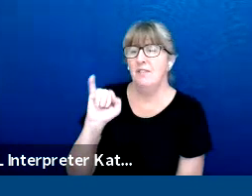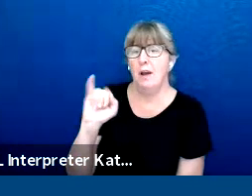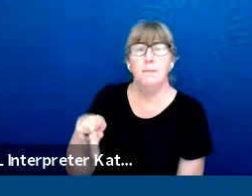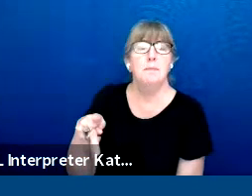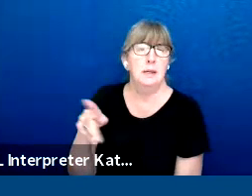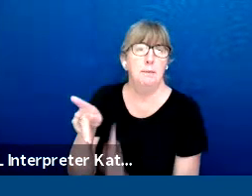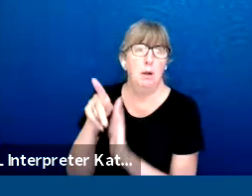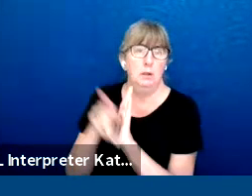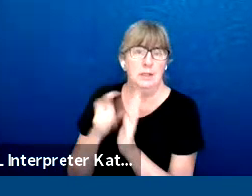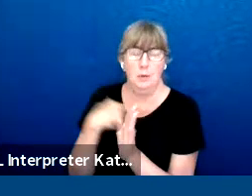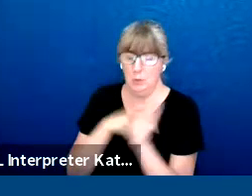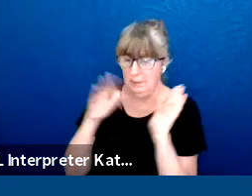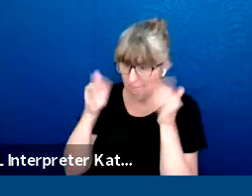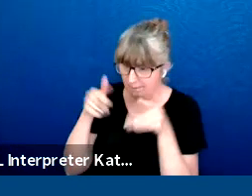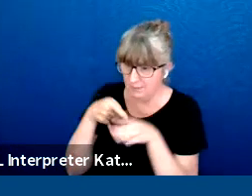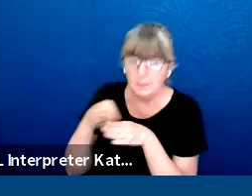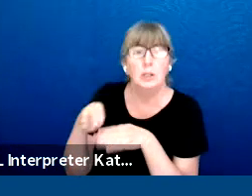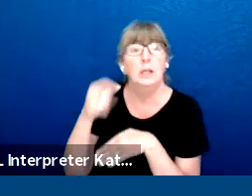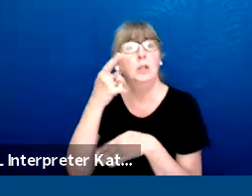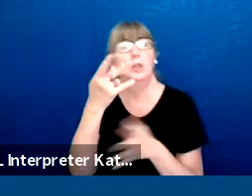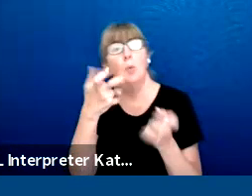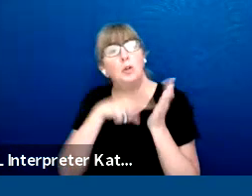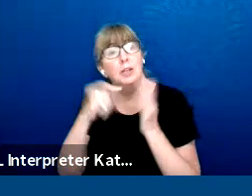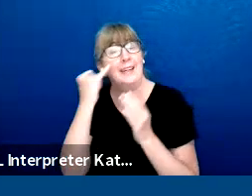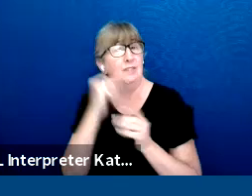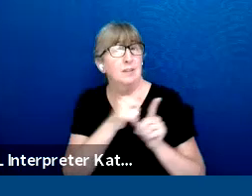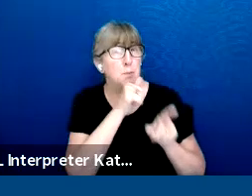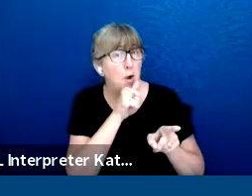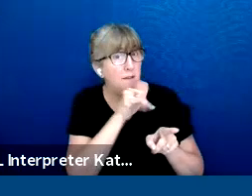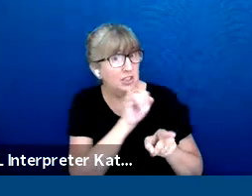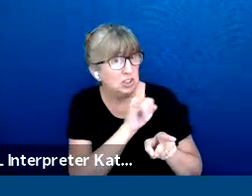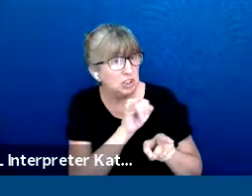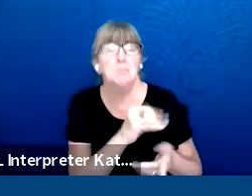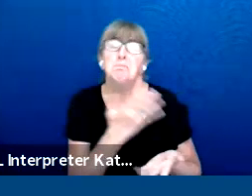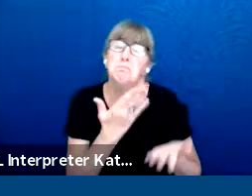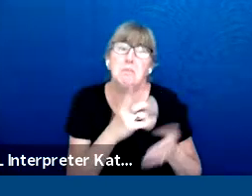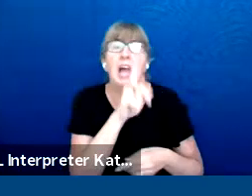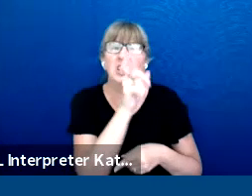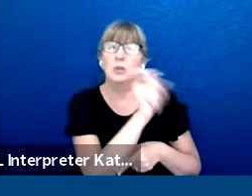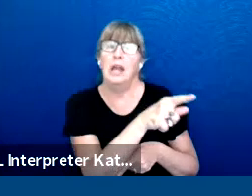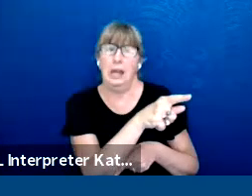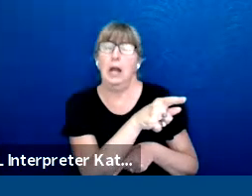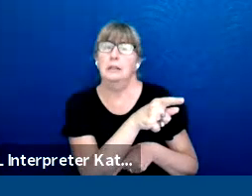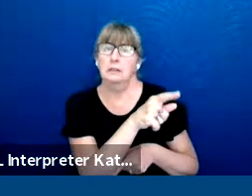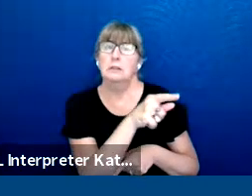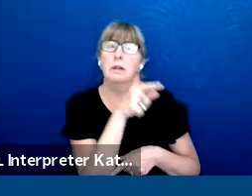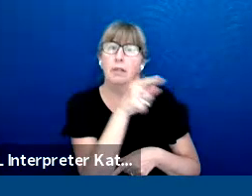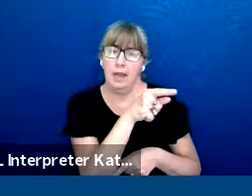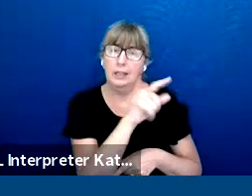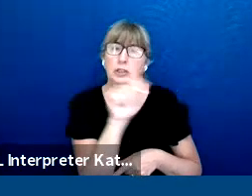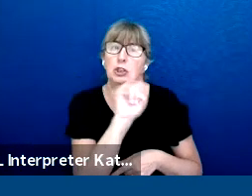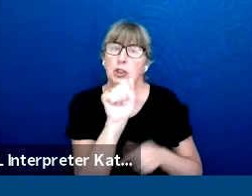in. You would want to check if you end up going with a private insurance market. You might want to ask that question to the insurance